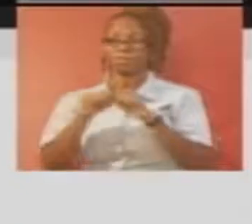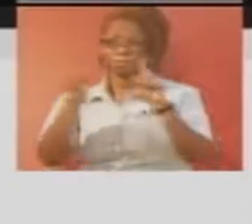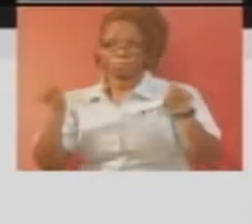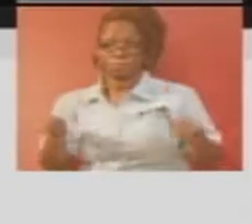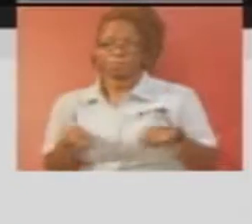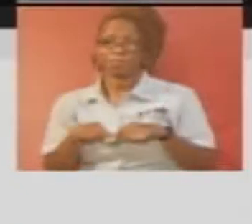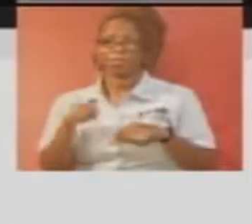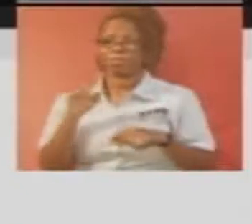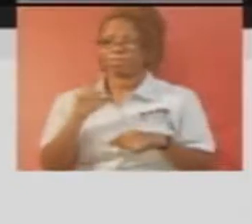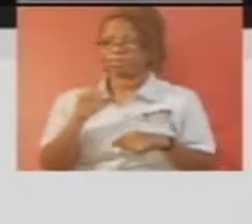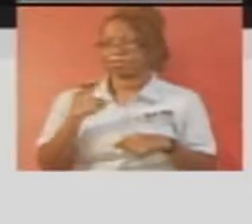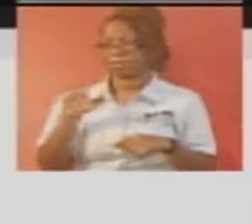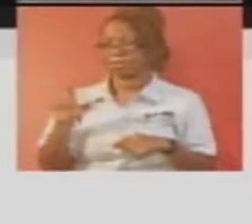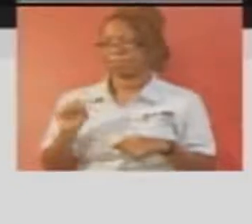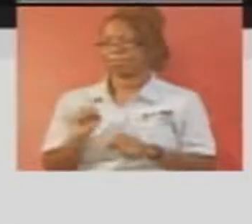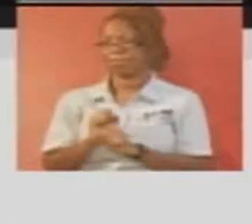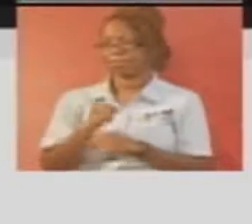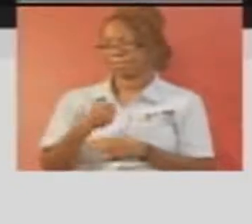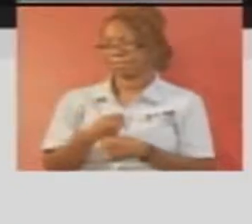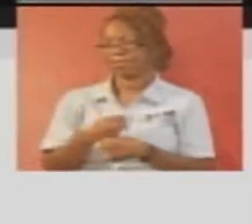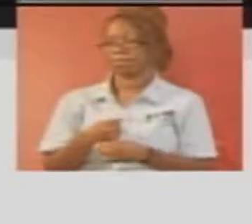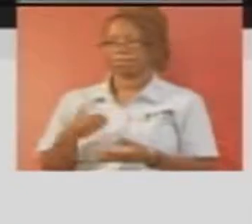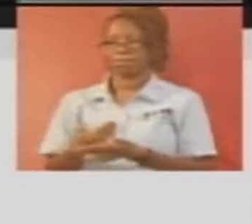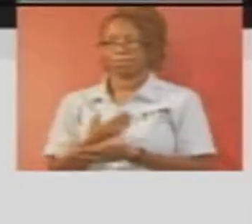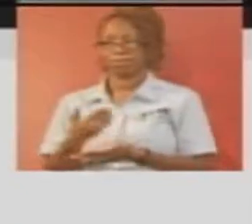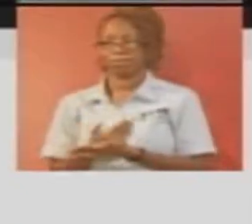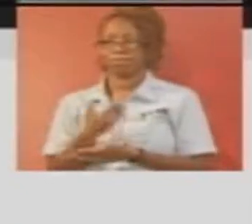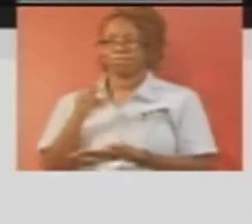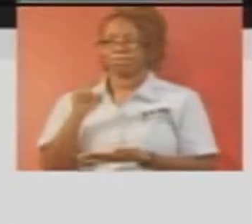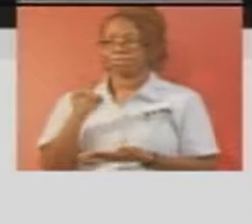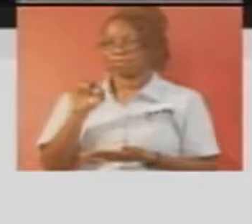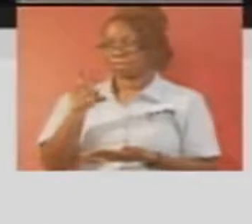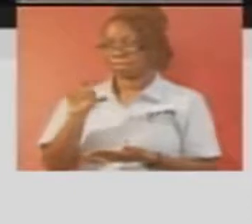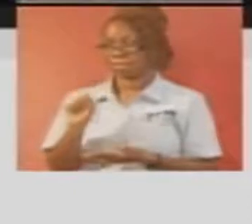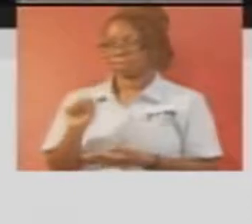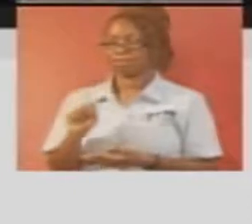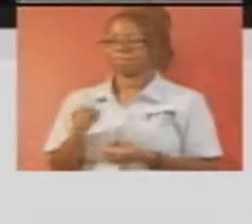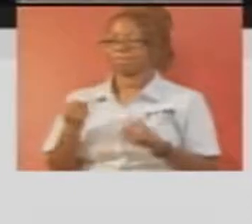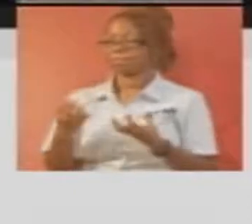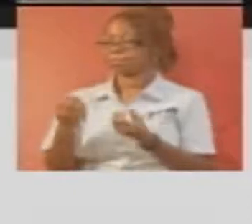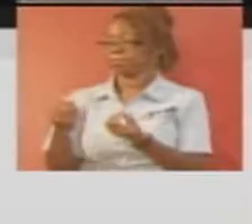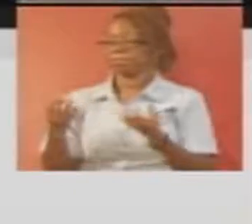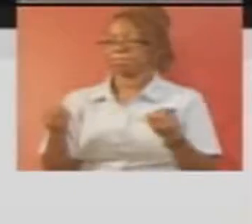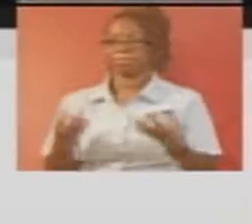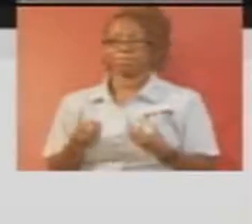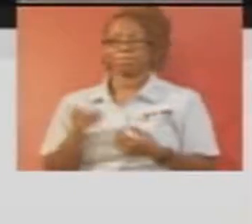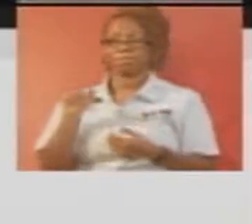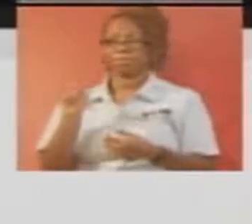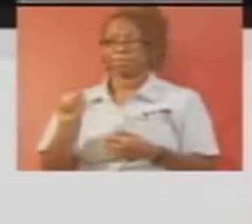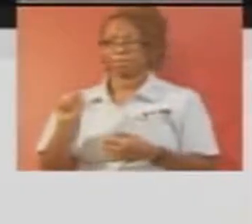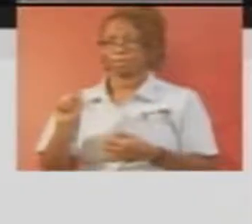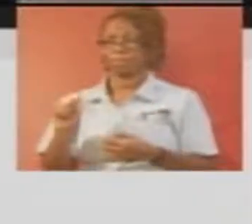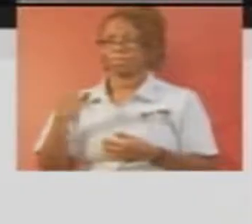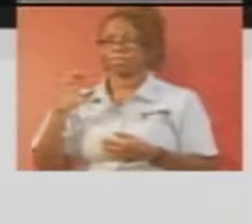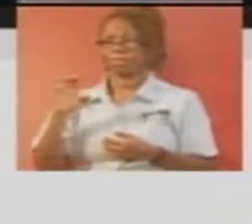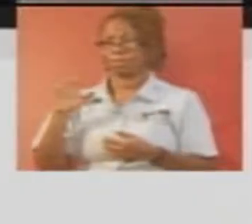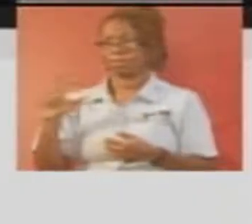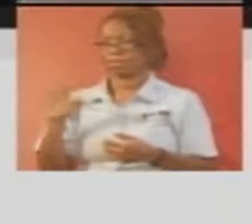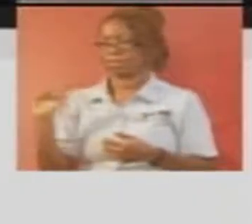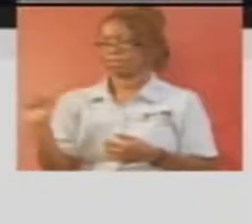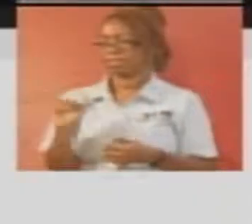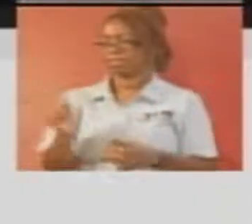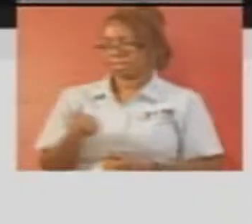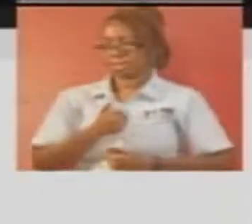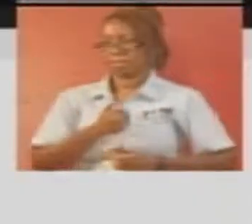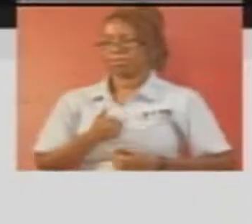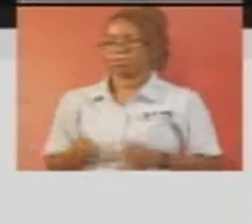cells. Now, all of this immune response reaction, that takes time. And while that is occurring, you can have damage occurring to